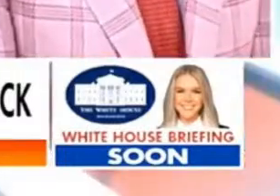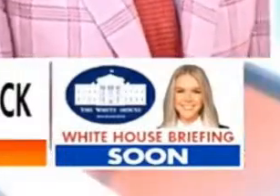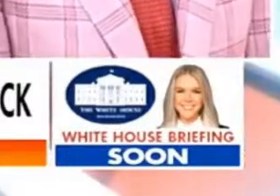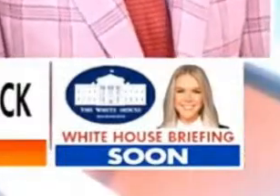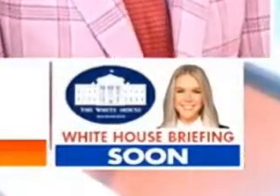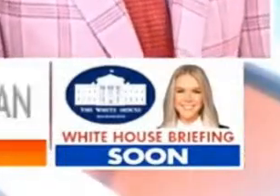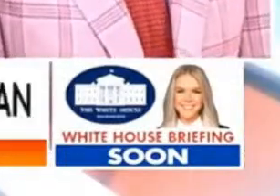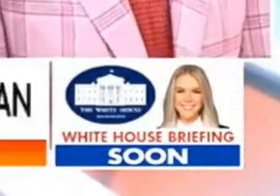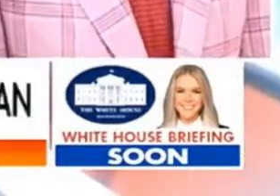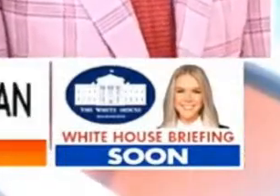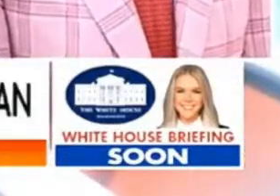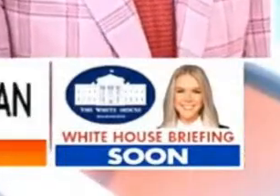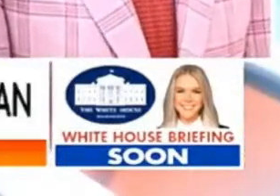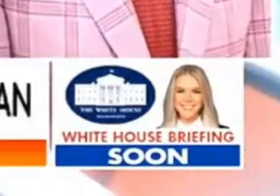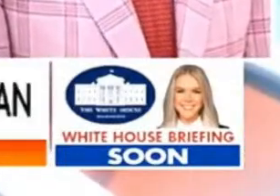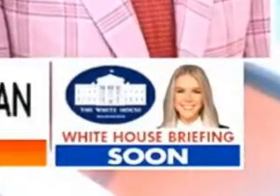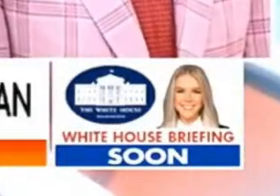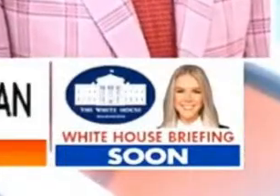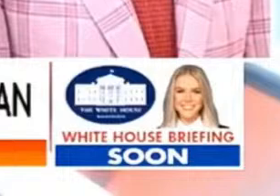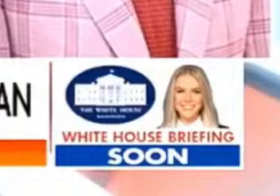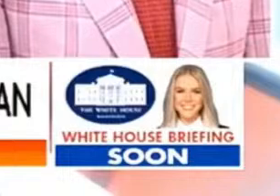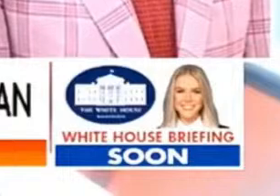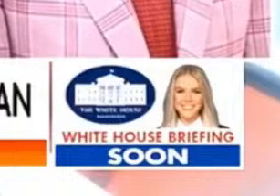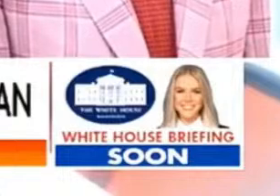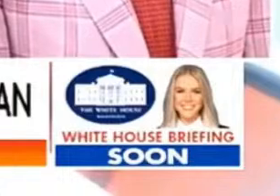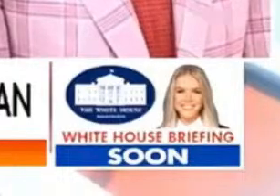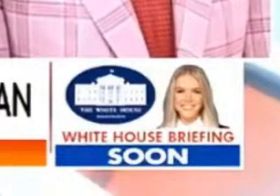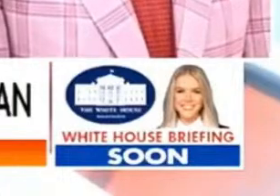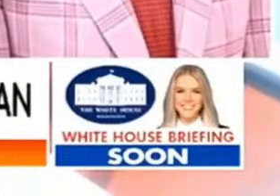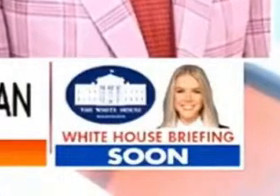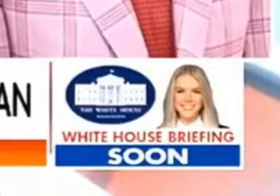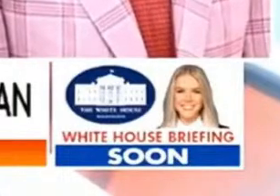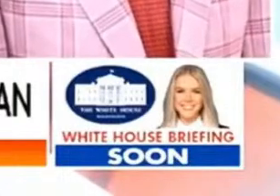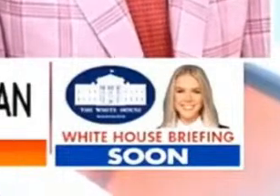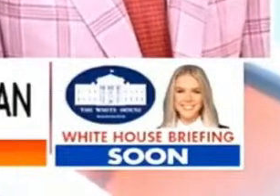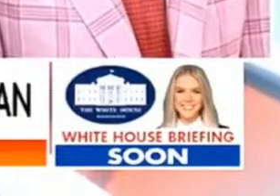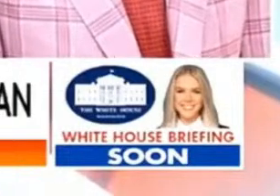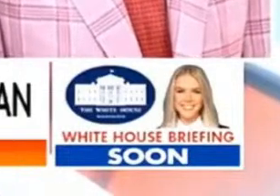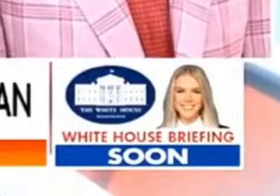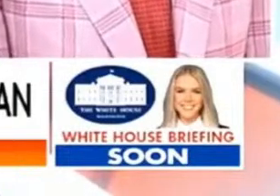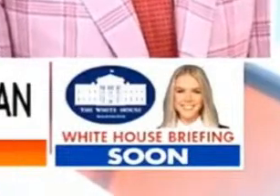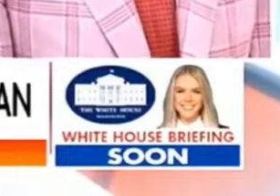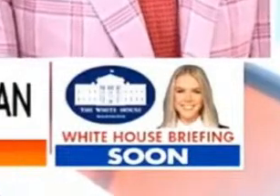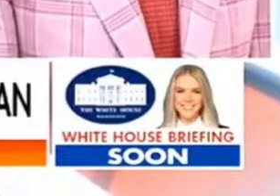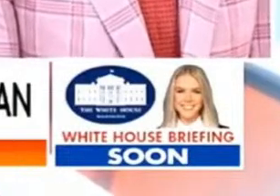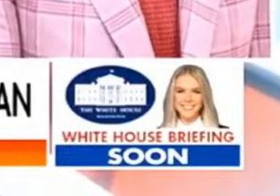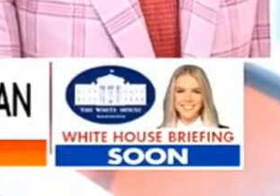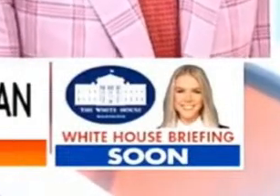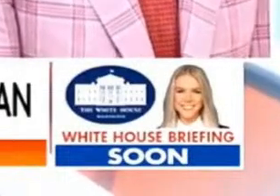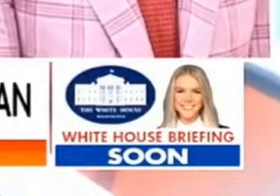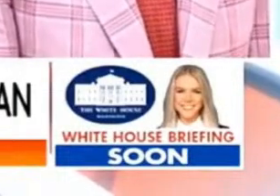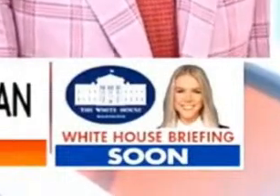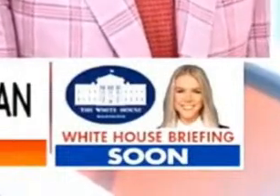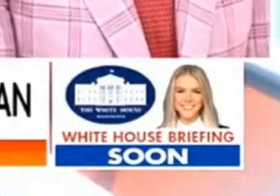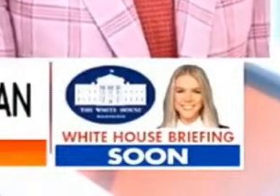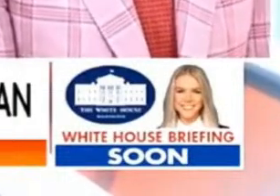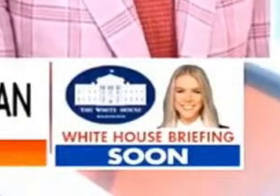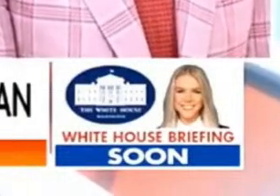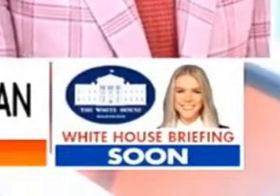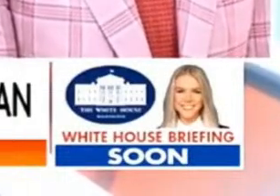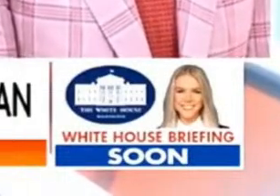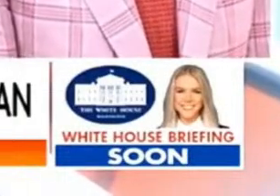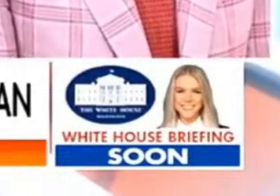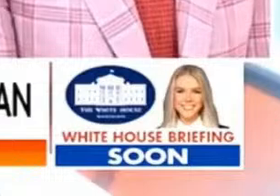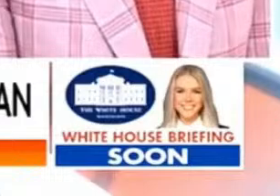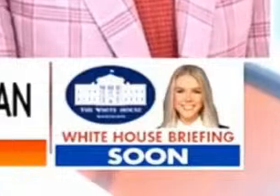but it's really about time. I'm glad we're getting to the Make America Healthy Again phase of this administration. I've been waiting for this.